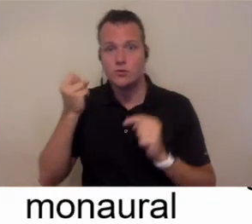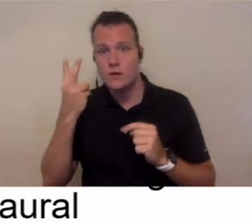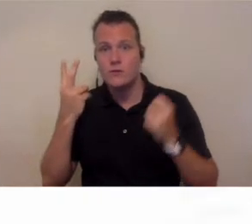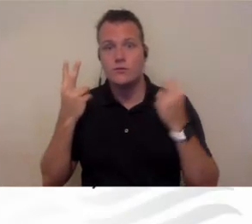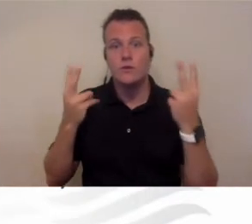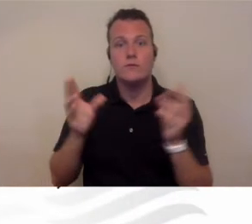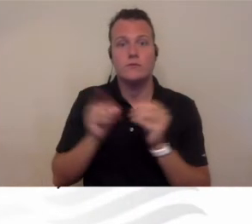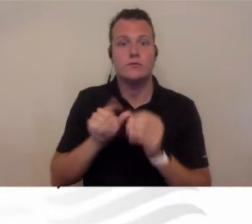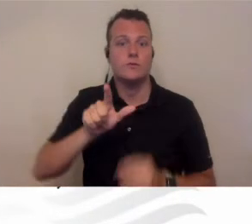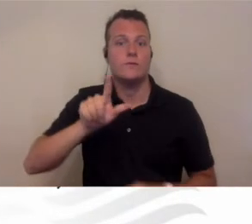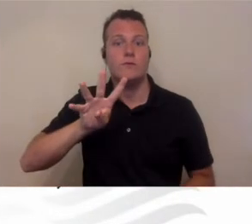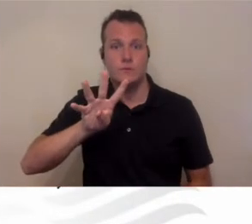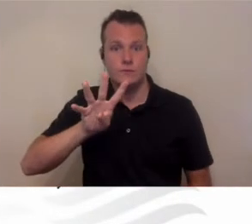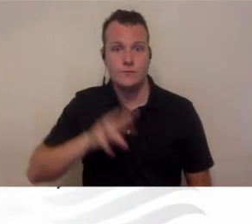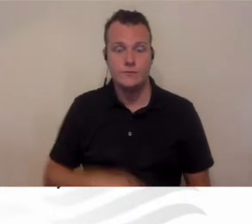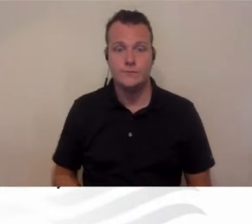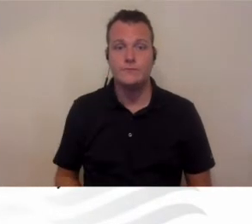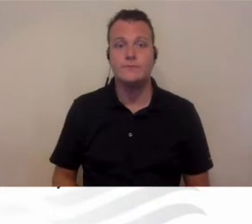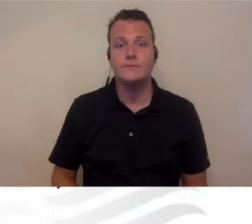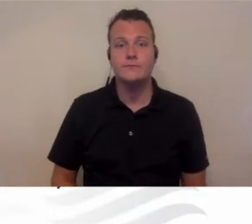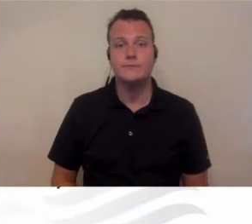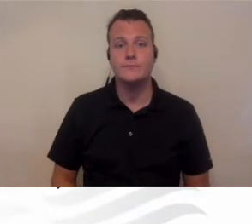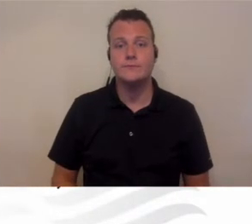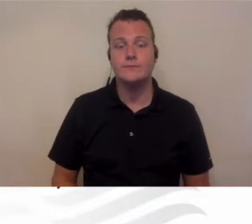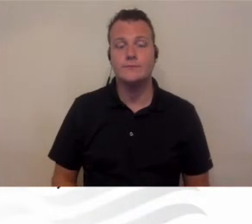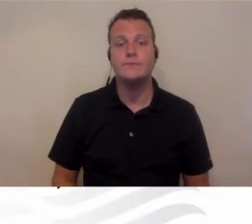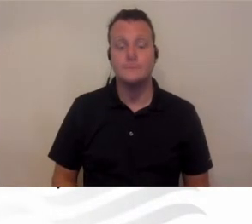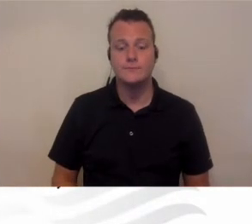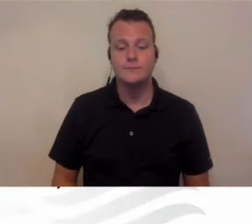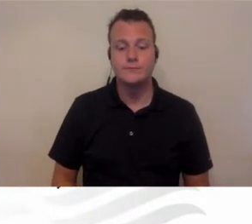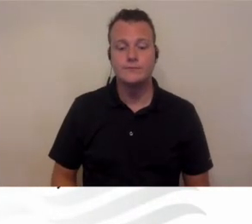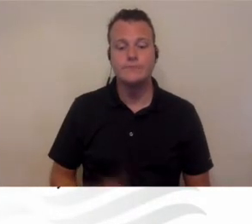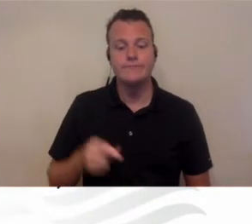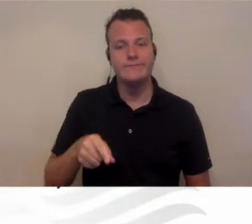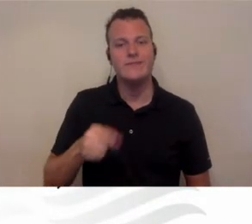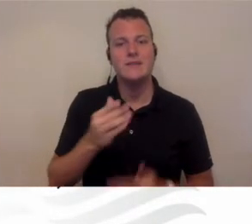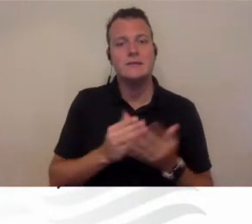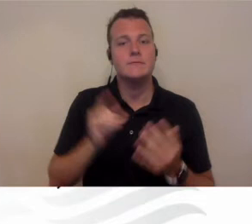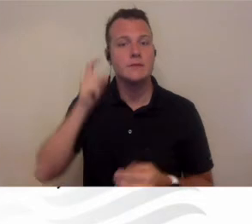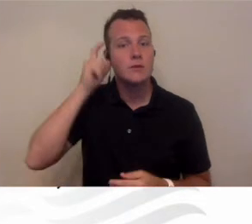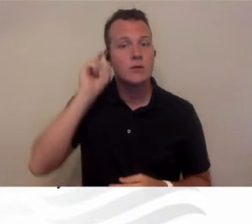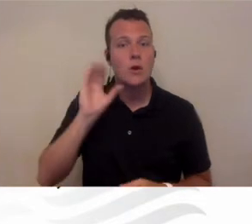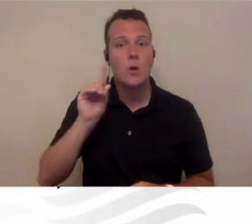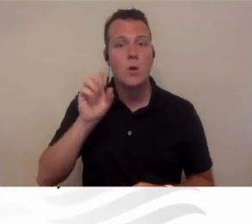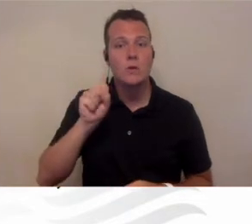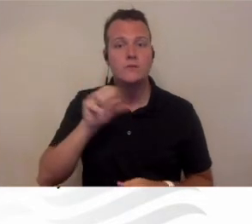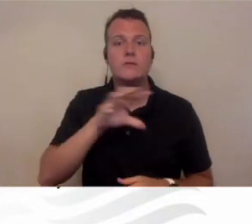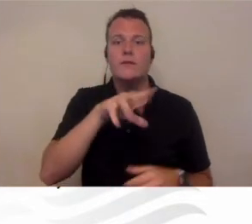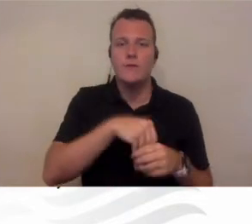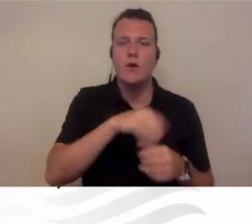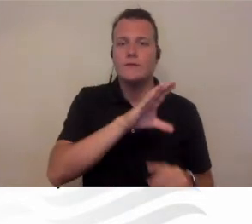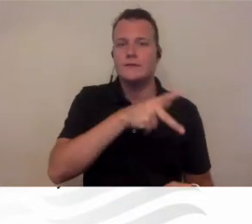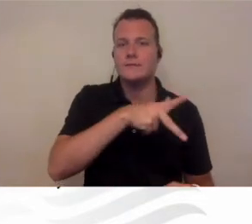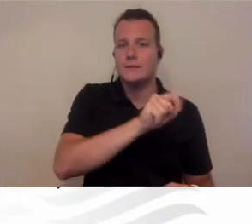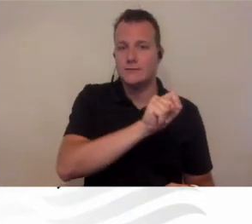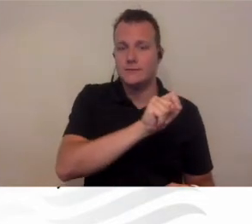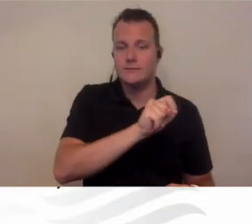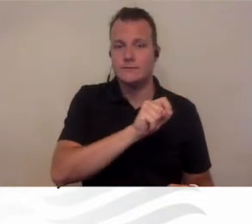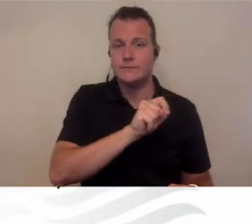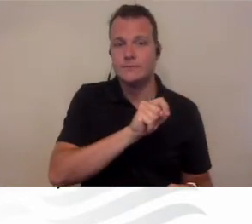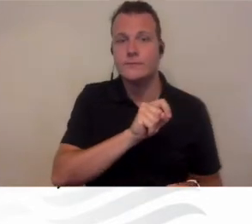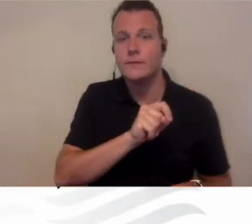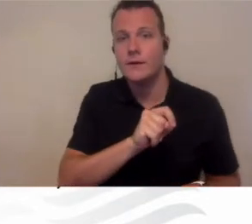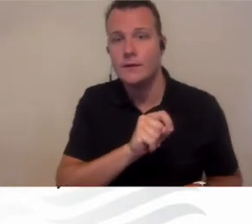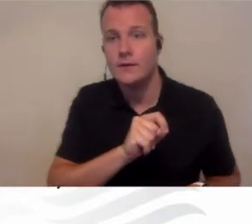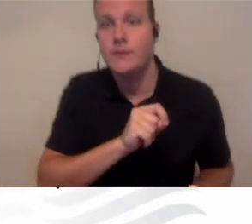24. And these are some of the hearing aid codes that are on the CPT side. So if you're doing a hearing aid